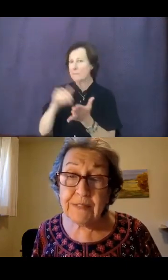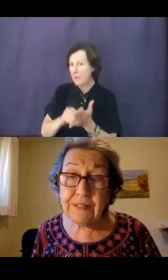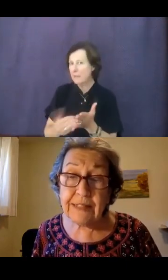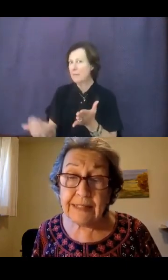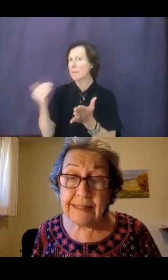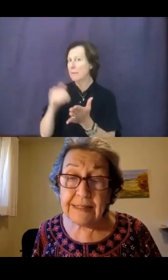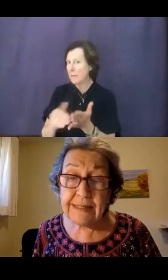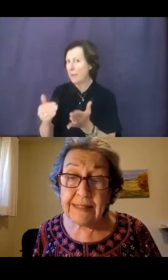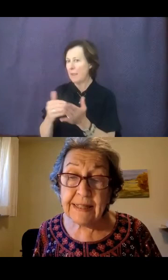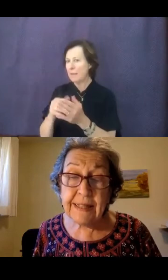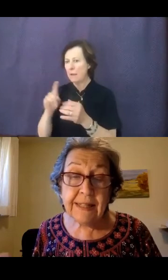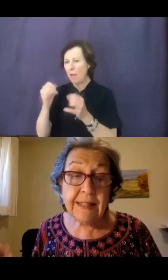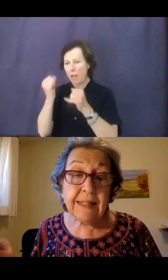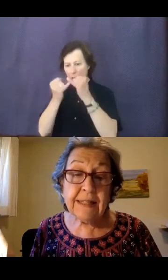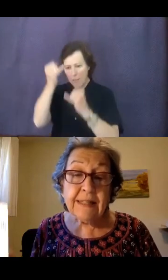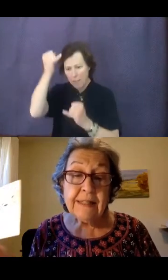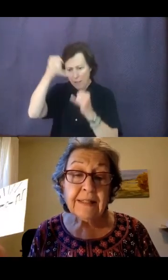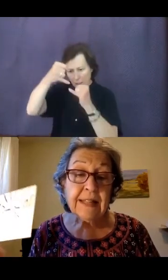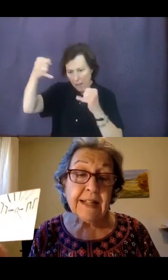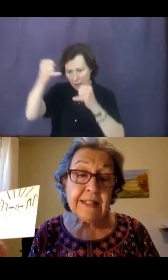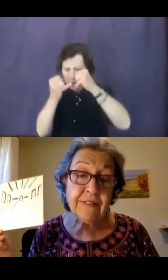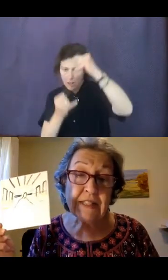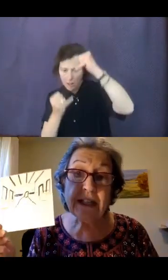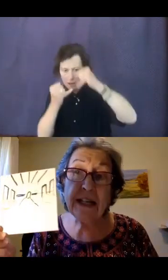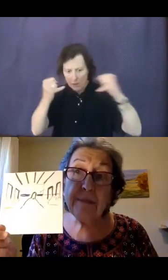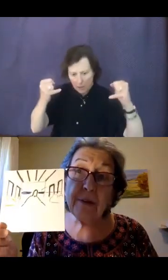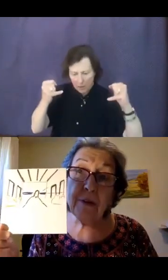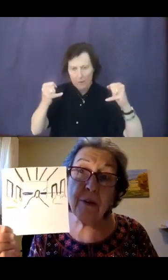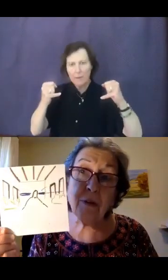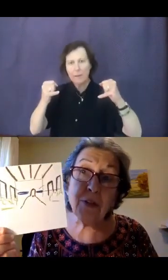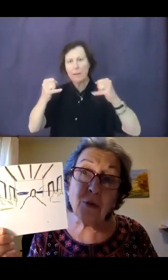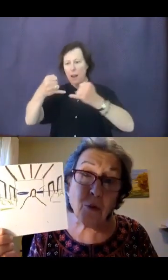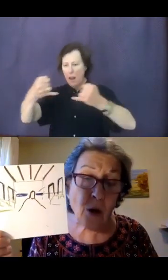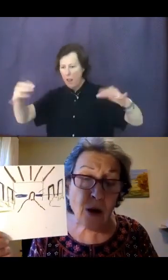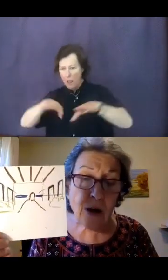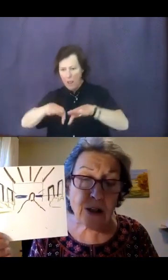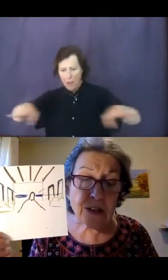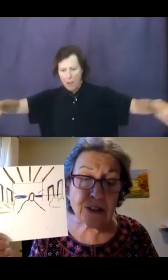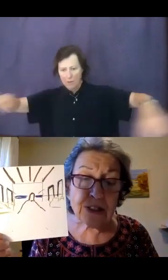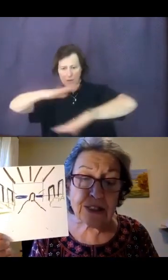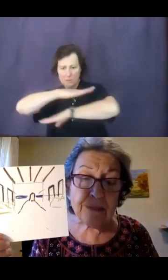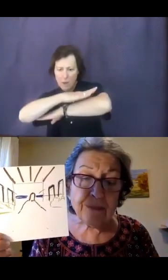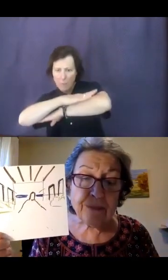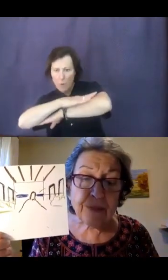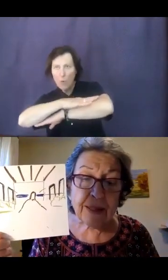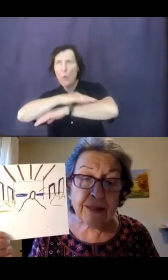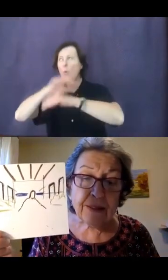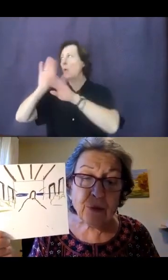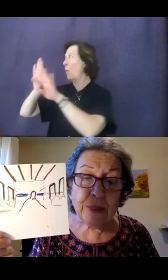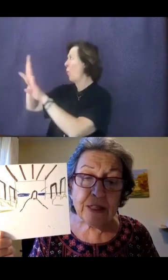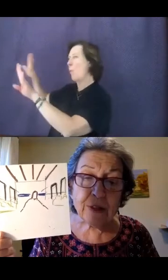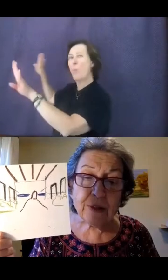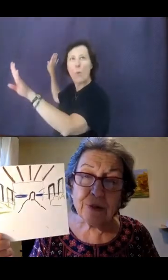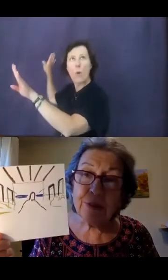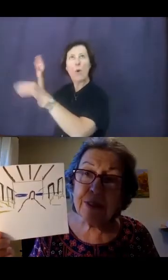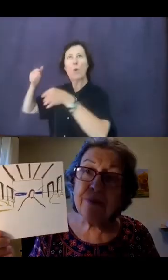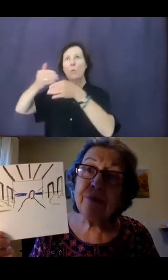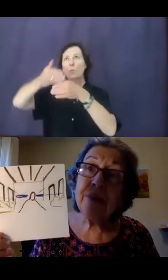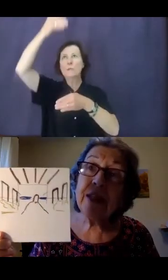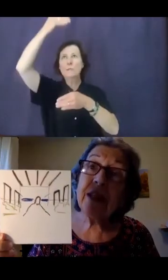perspective lines, the lines of the table, the walls, the